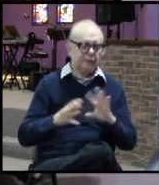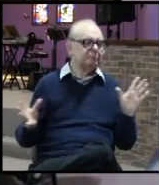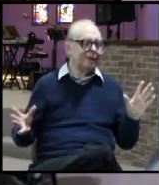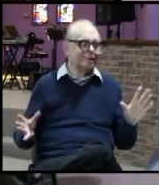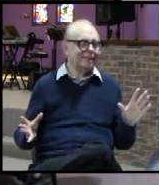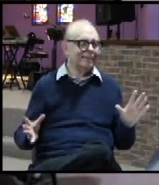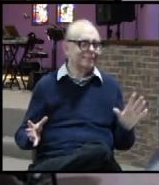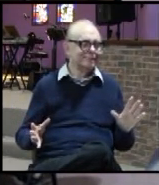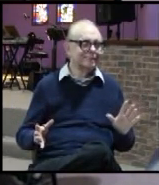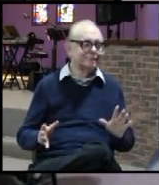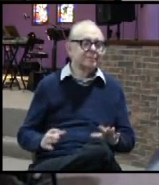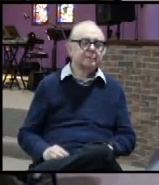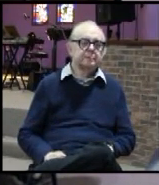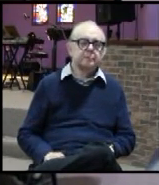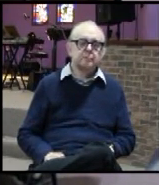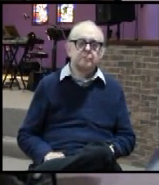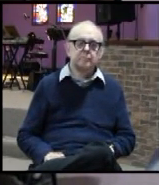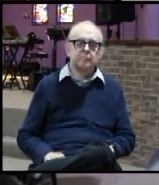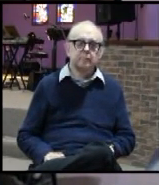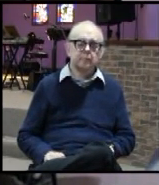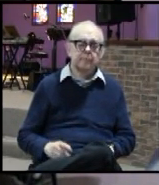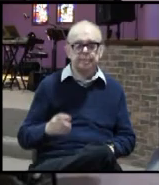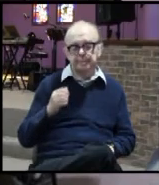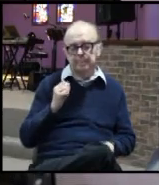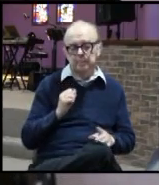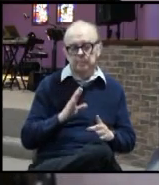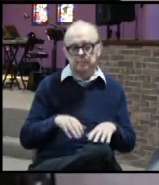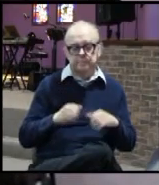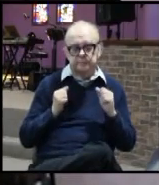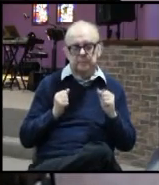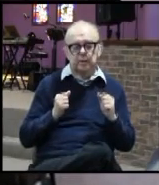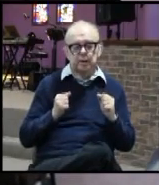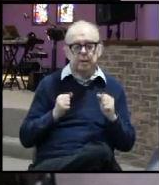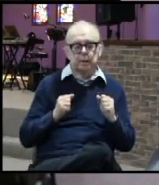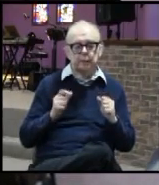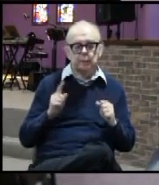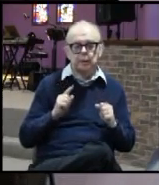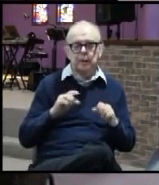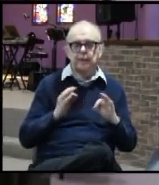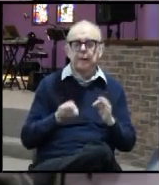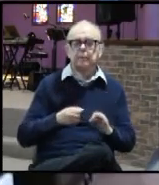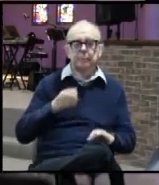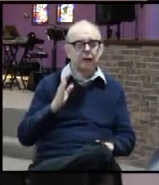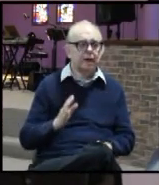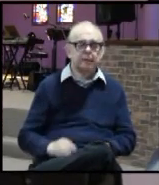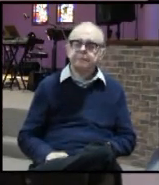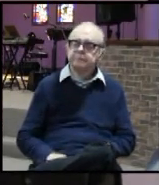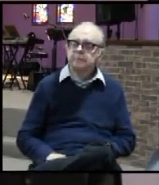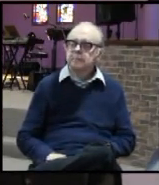about adoption. He says, you've been adopted into the family of God. And so,